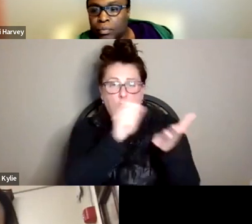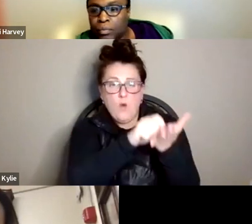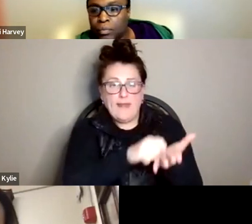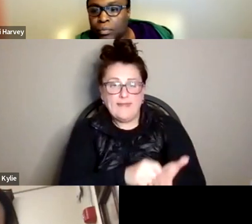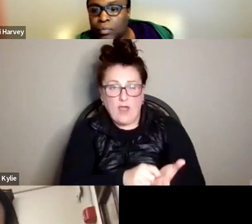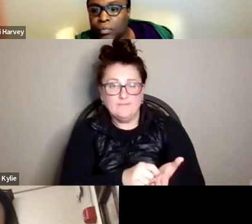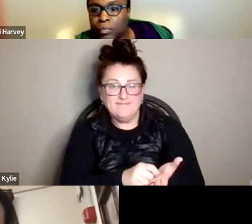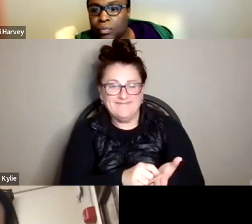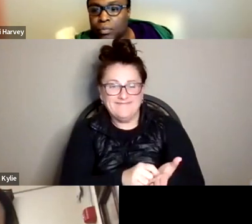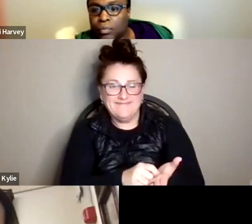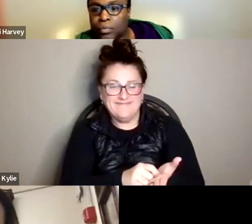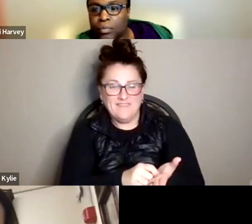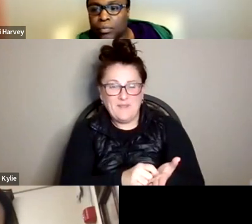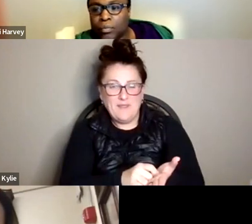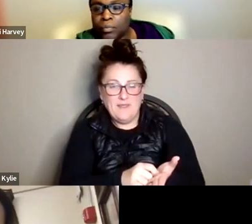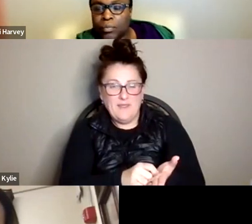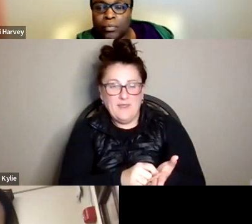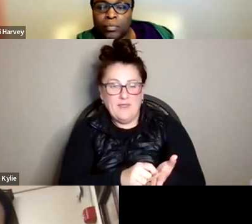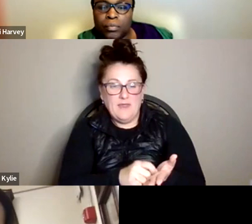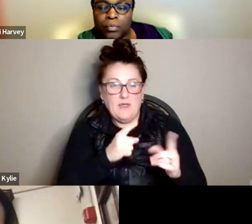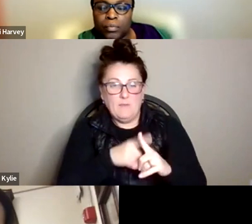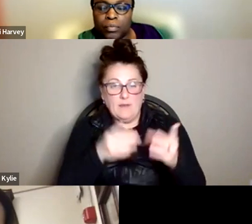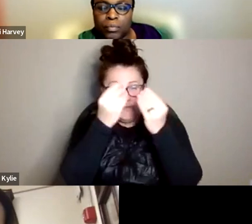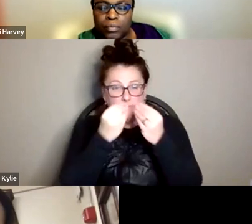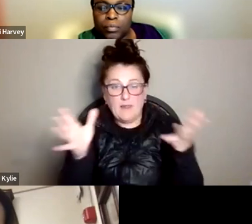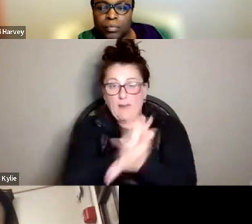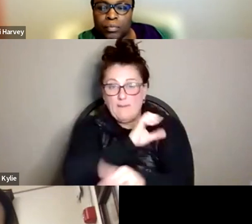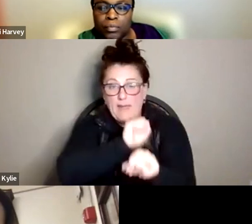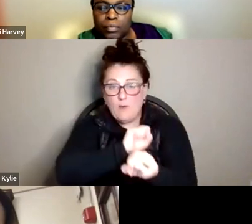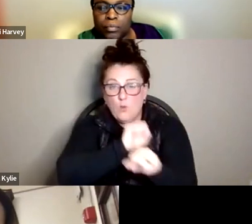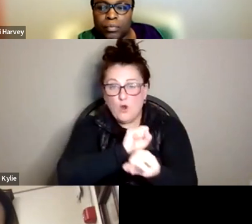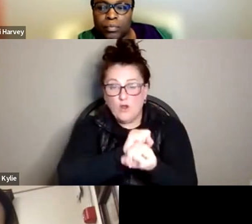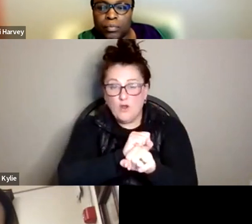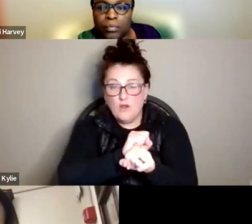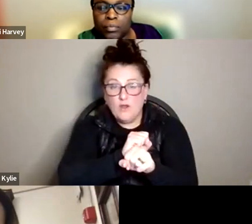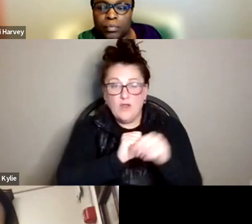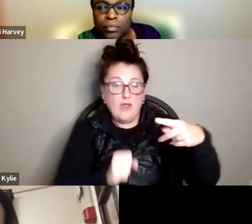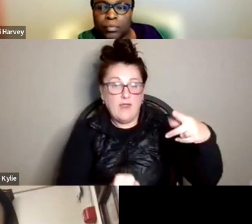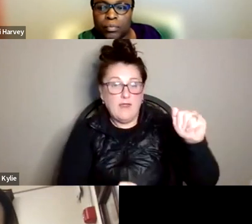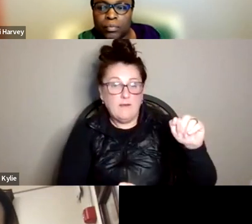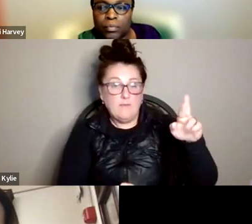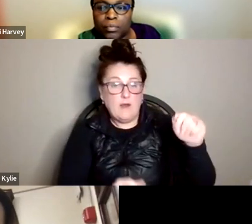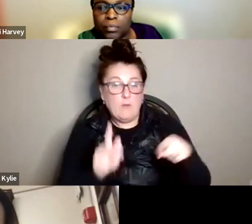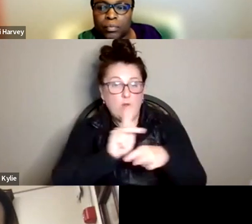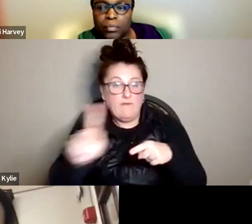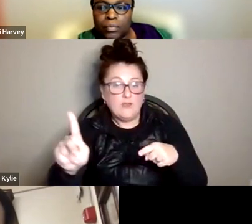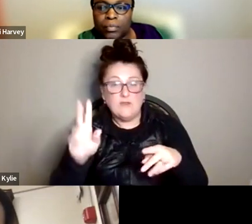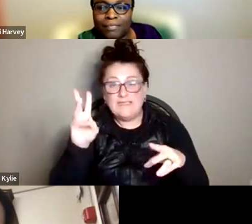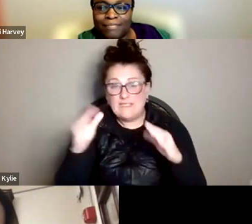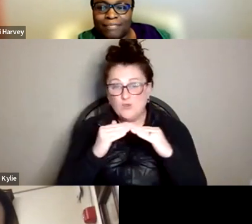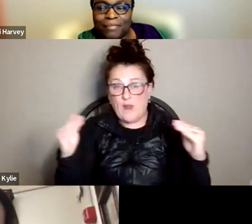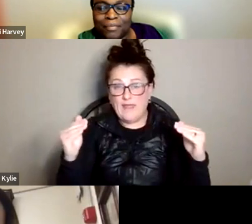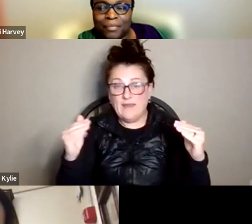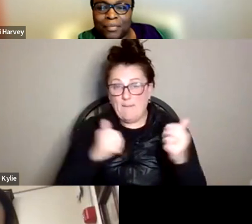again, and I just want to say, I just passed in the rest of my paperwork to be a paraprofessional, sixth grade at the Lee School.